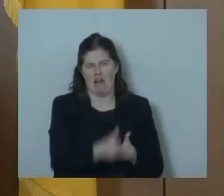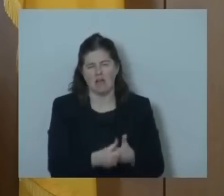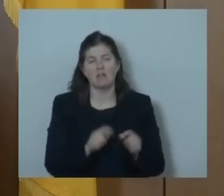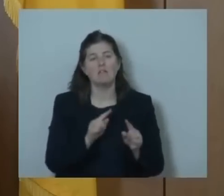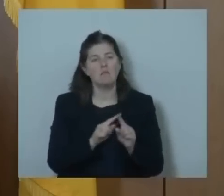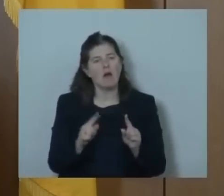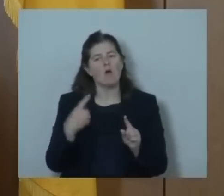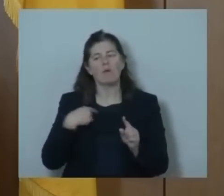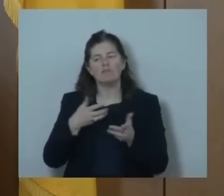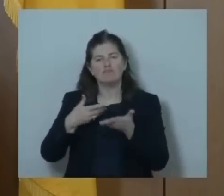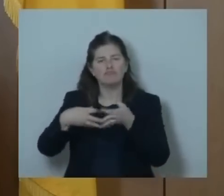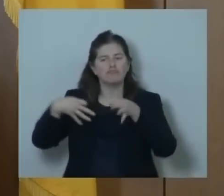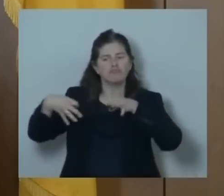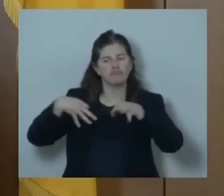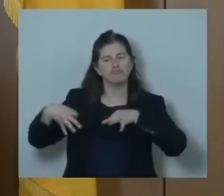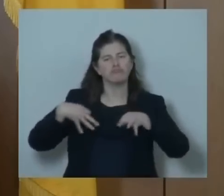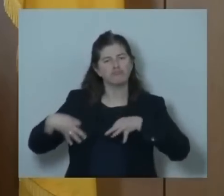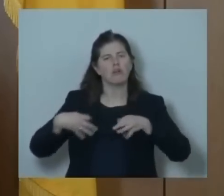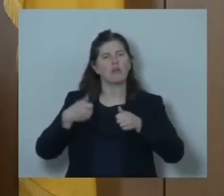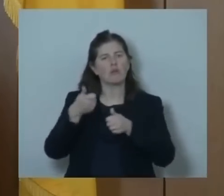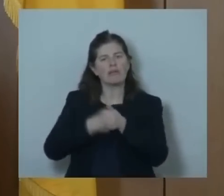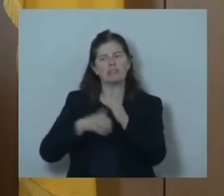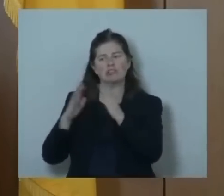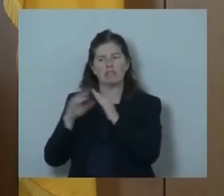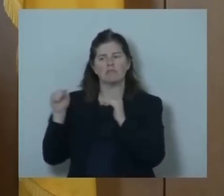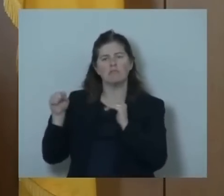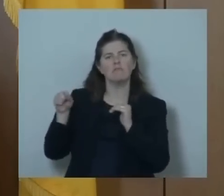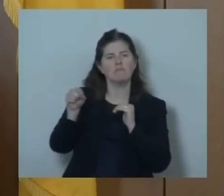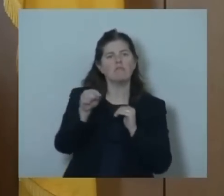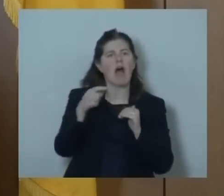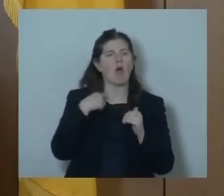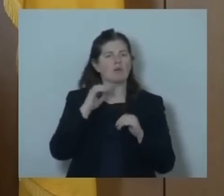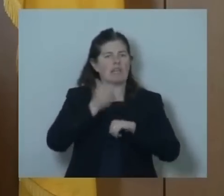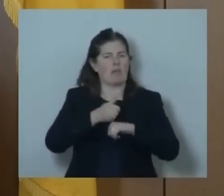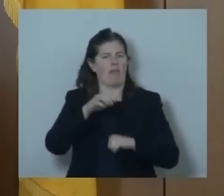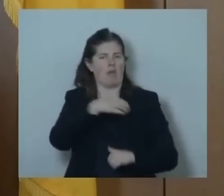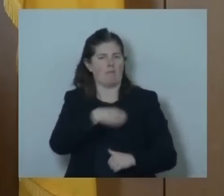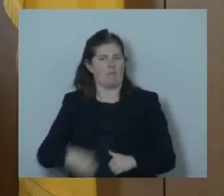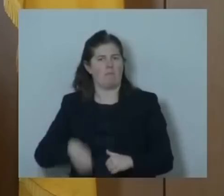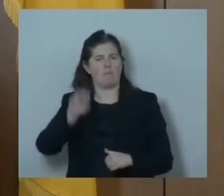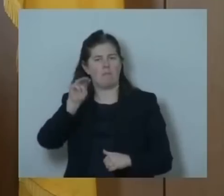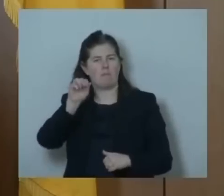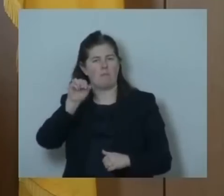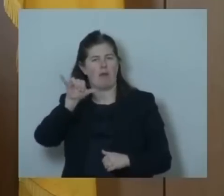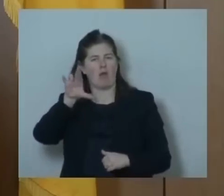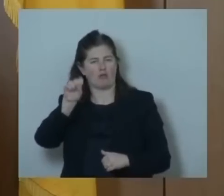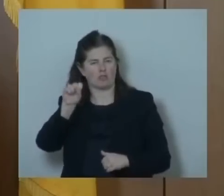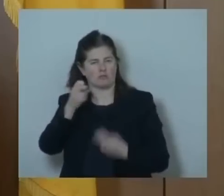we, went through the municipal league, and it's why I'm going to have a mayor's council. So here's my advice.